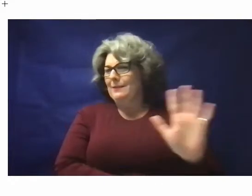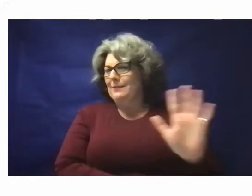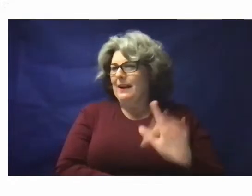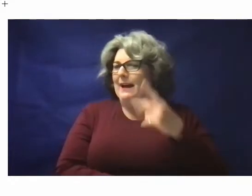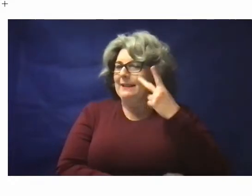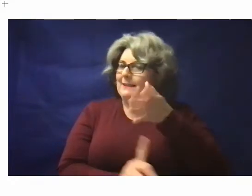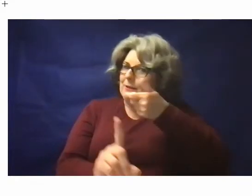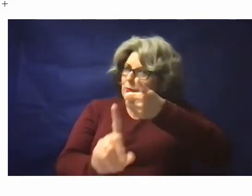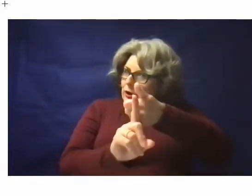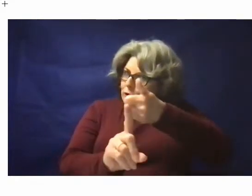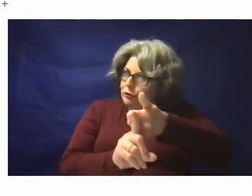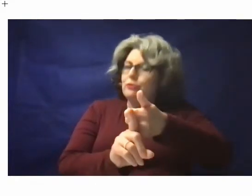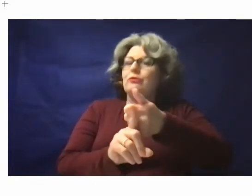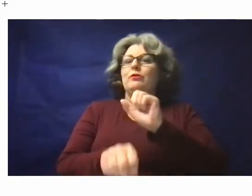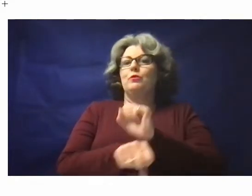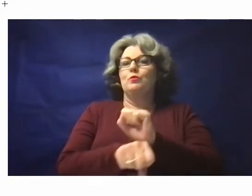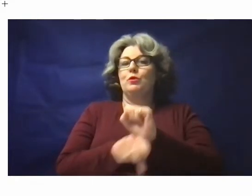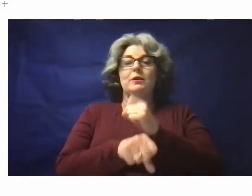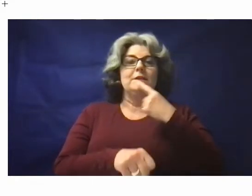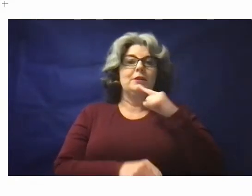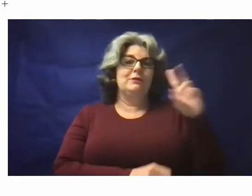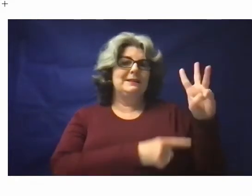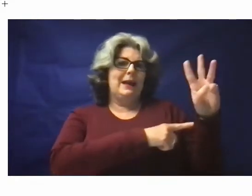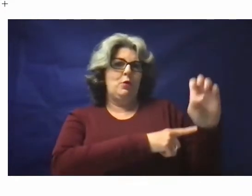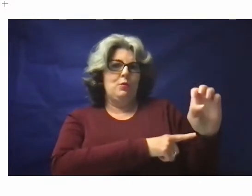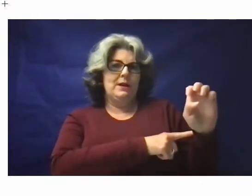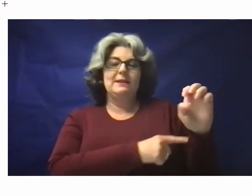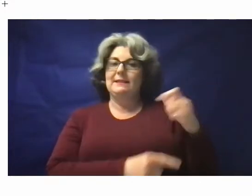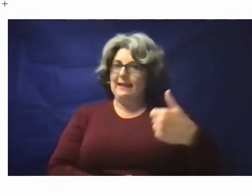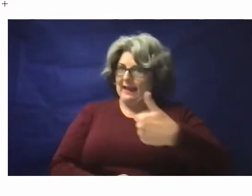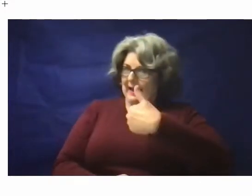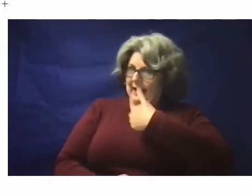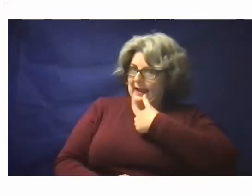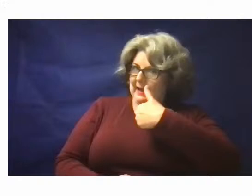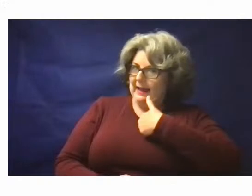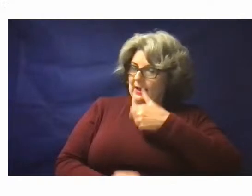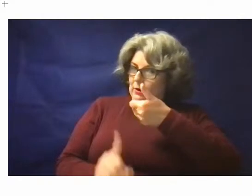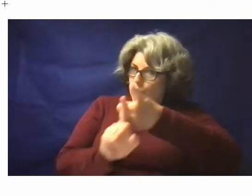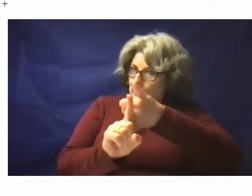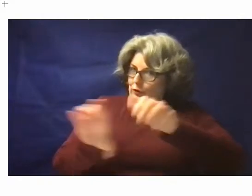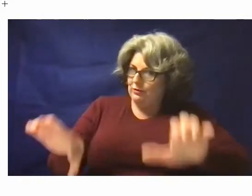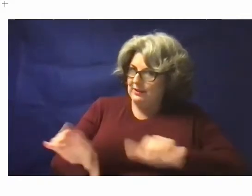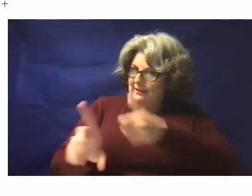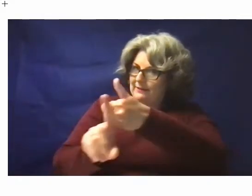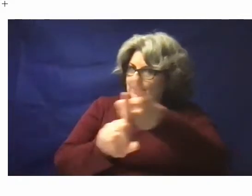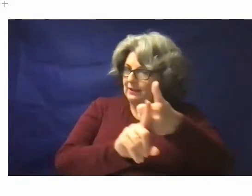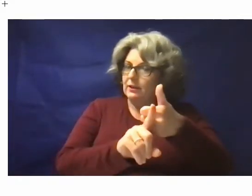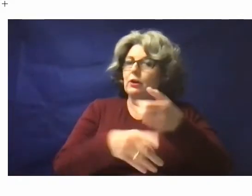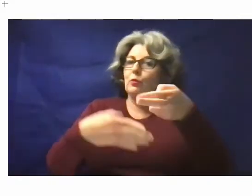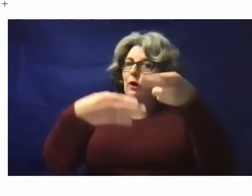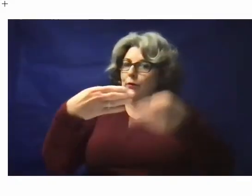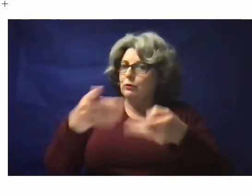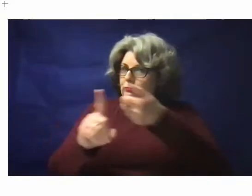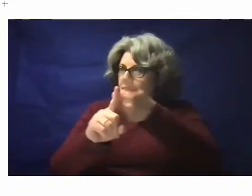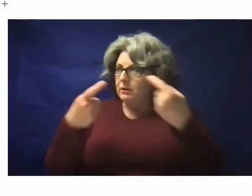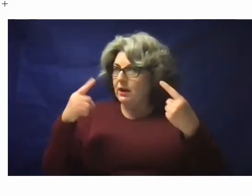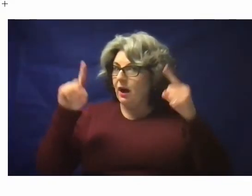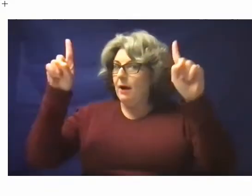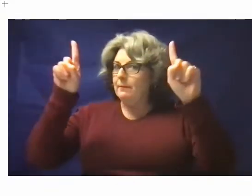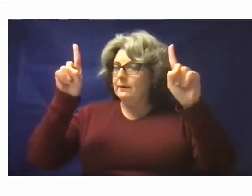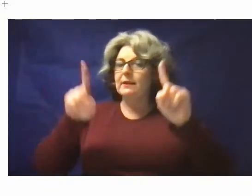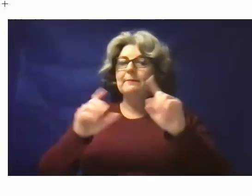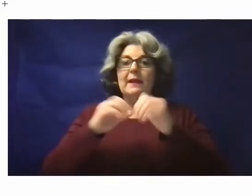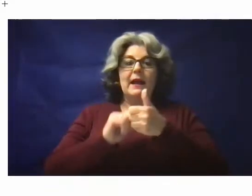your contributions were to the team project. So you should focus on what you did and what results you accomplished. We need to know how